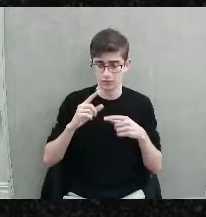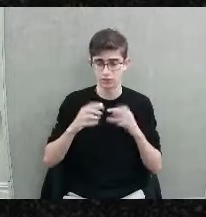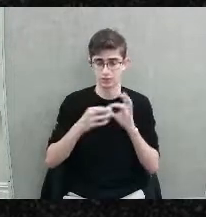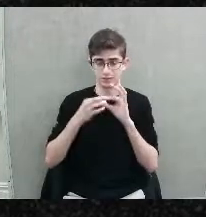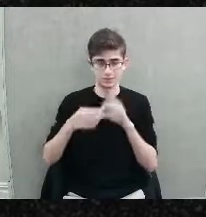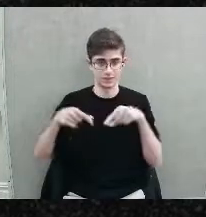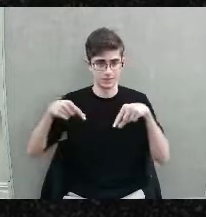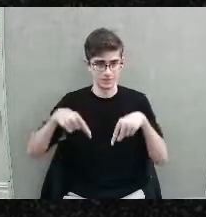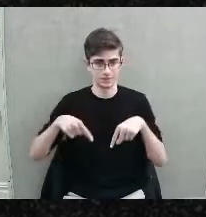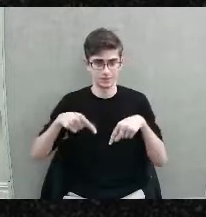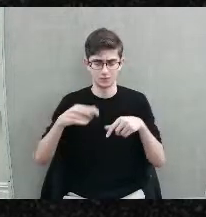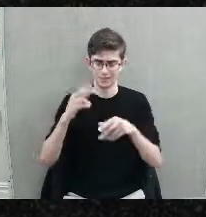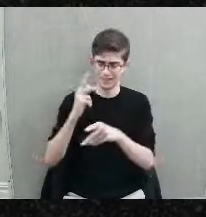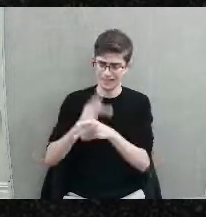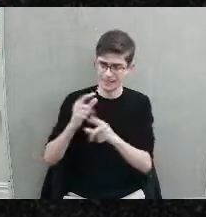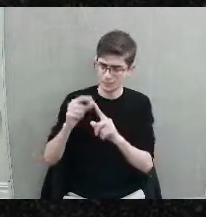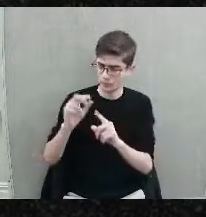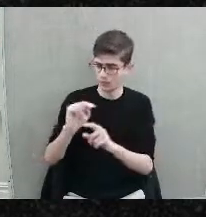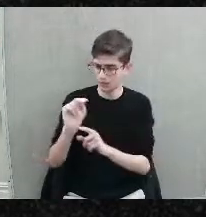neoliberalism